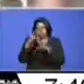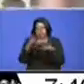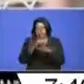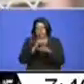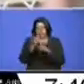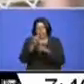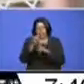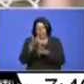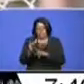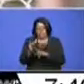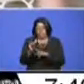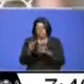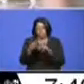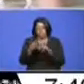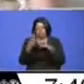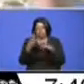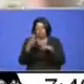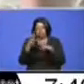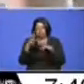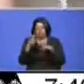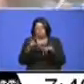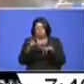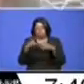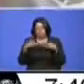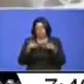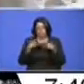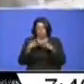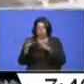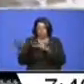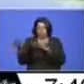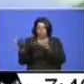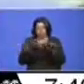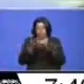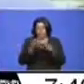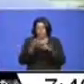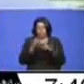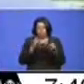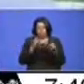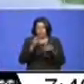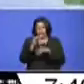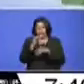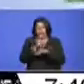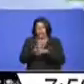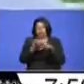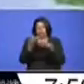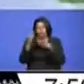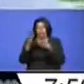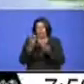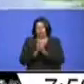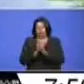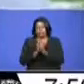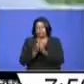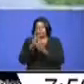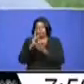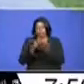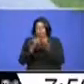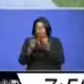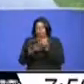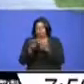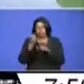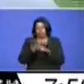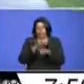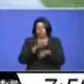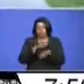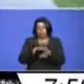Society officials to monitor animals that have arrived from Abaco and Grand Bahama. But one of the main projects that we're working